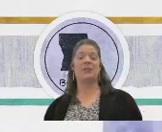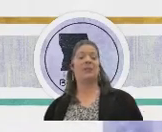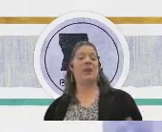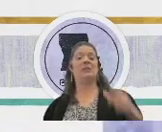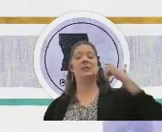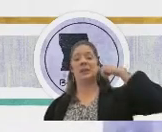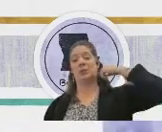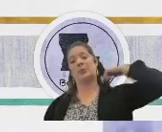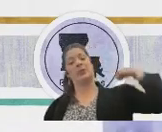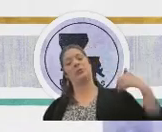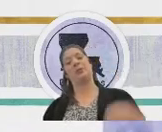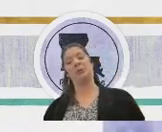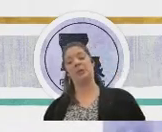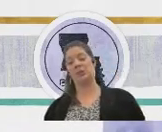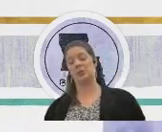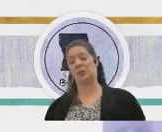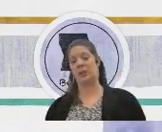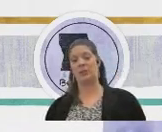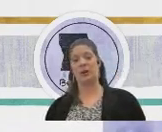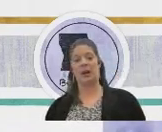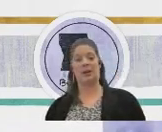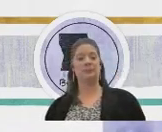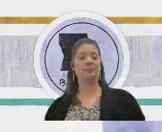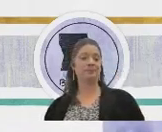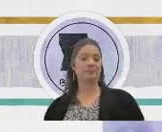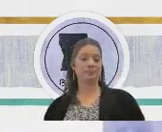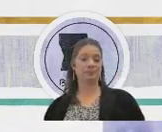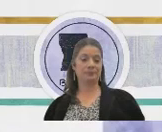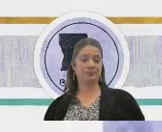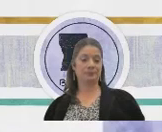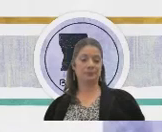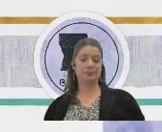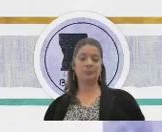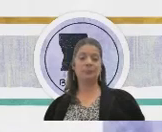exam and having a valid standard professional level teaching certificate or higher.